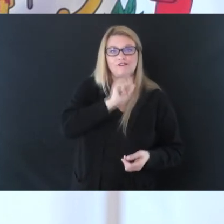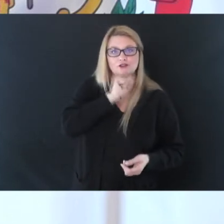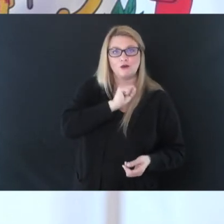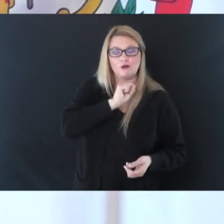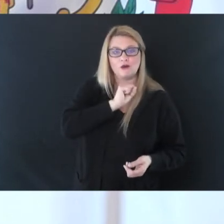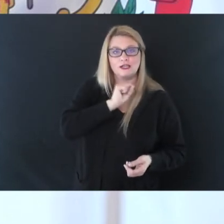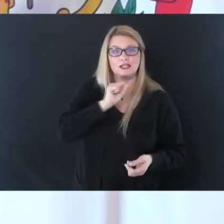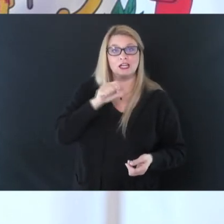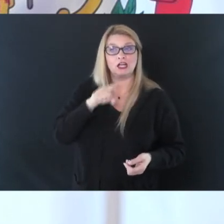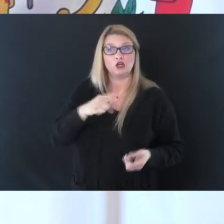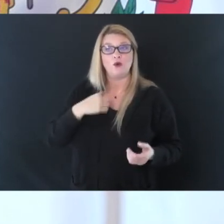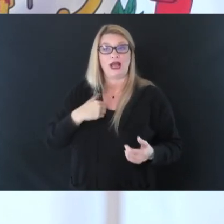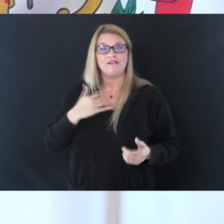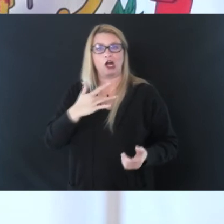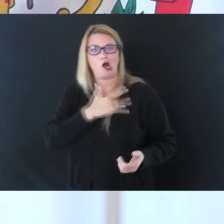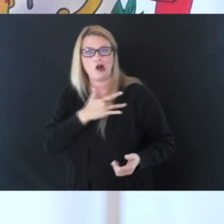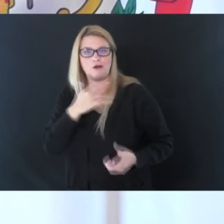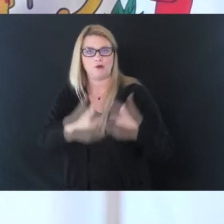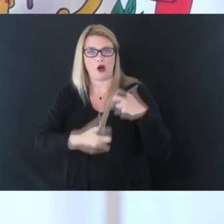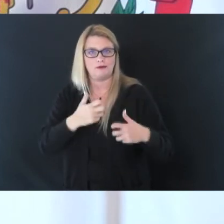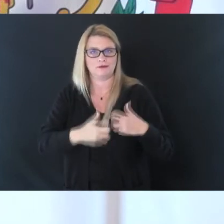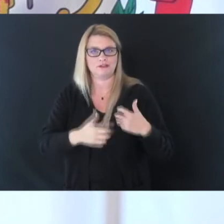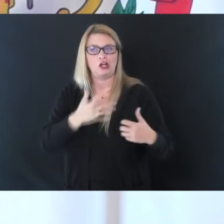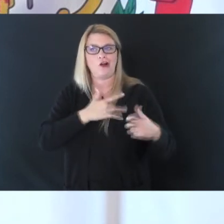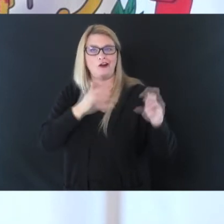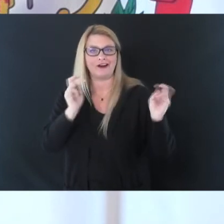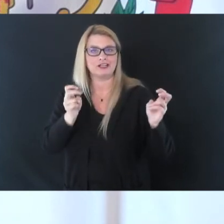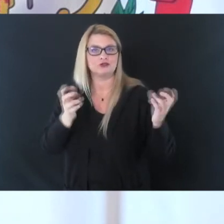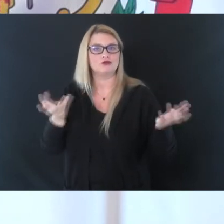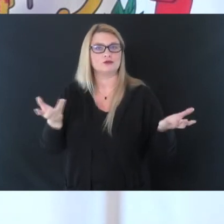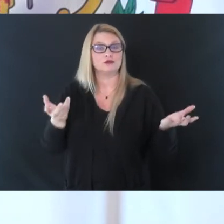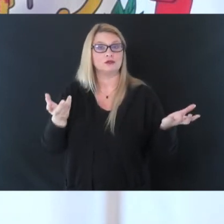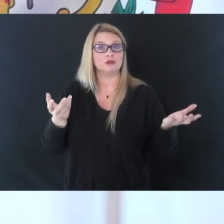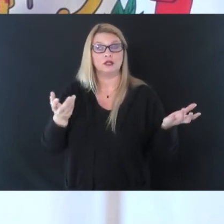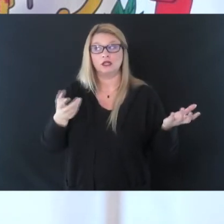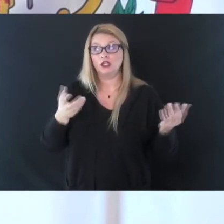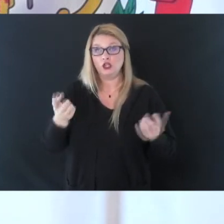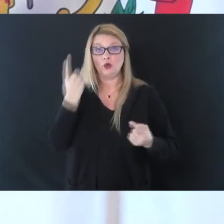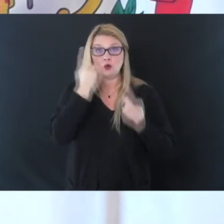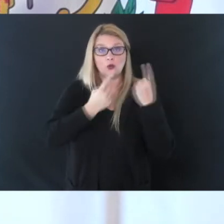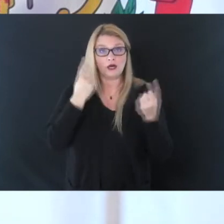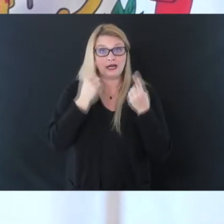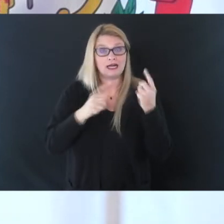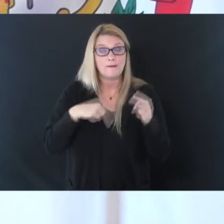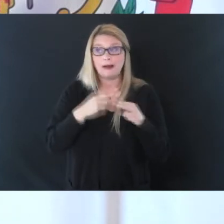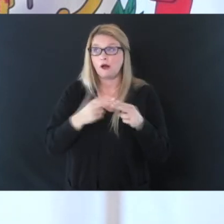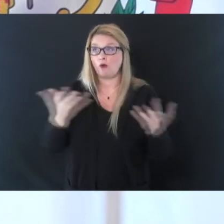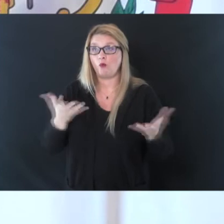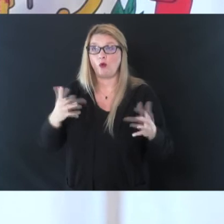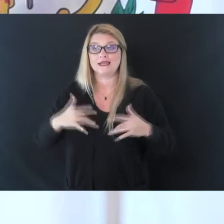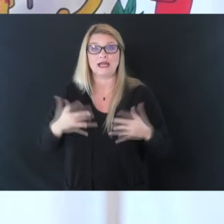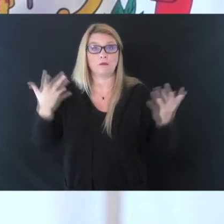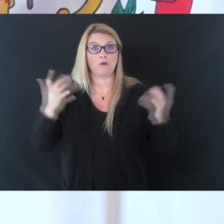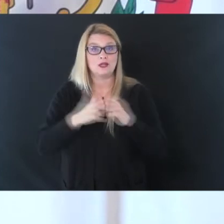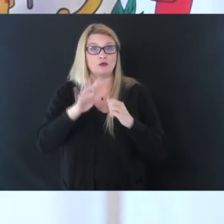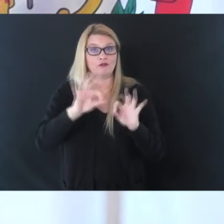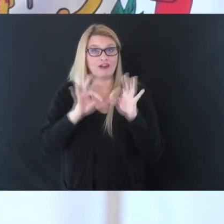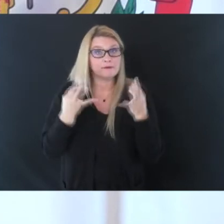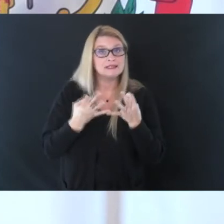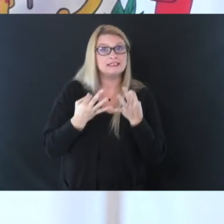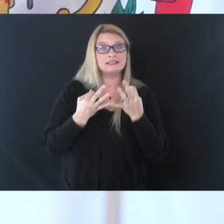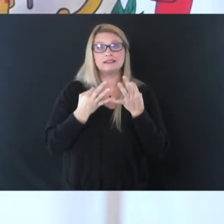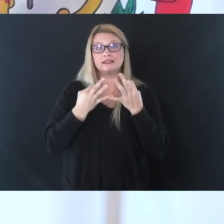you had some level of heart problems and heart issues you were worried about? You were worried about what's going on with your family. You're